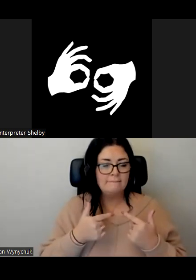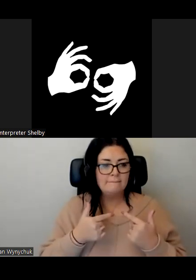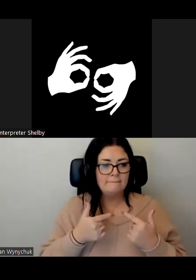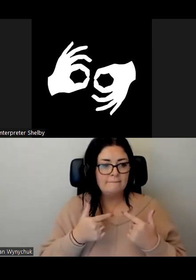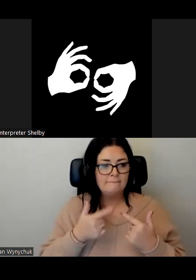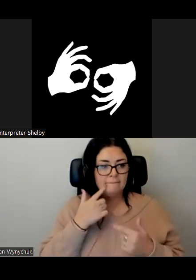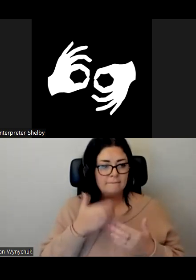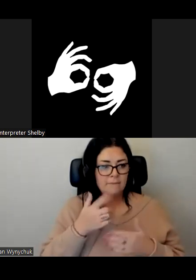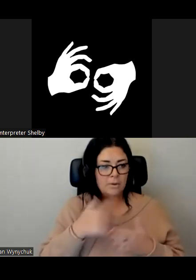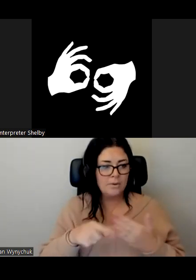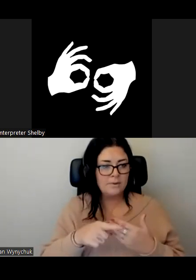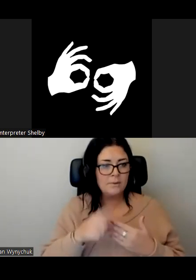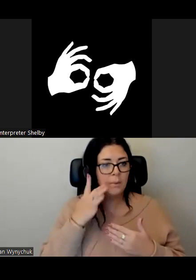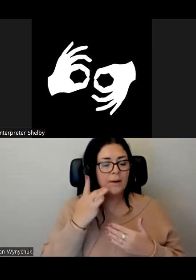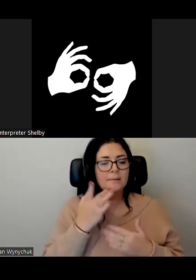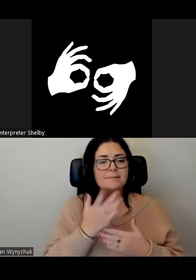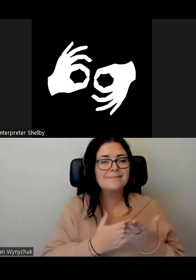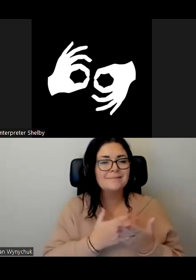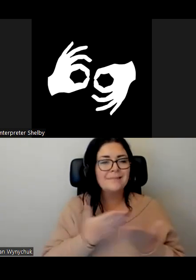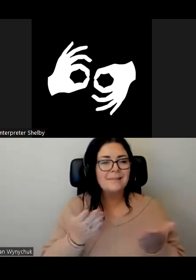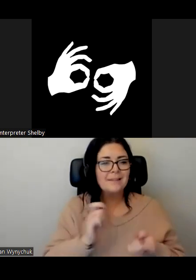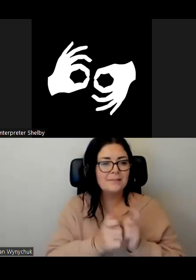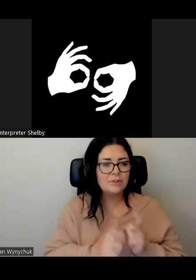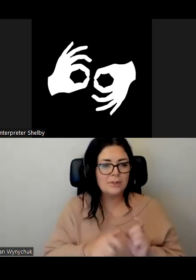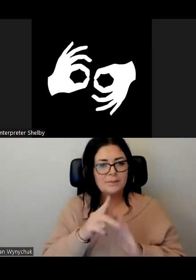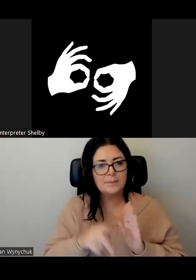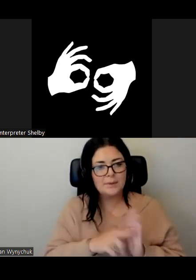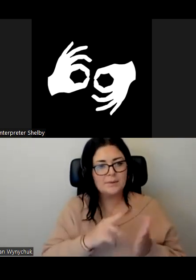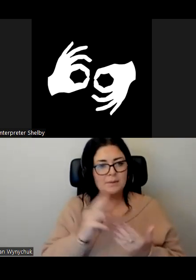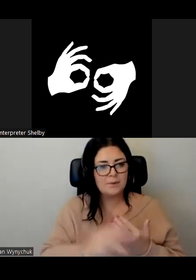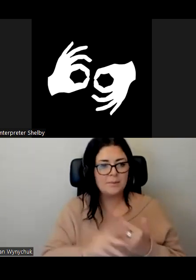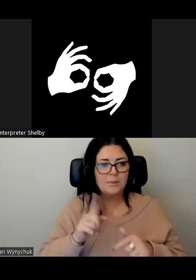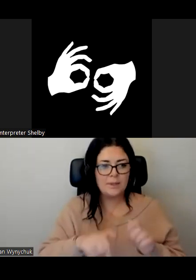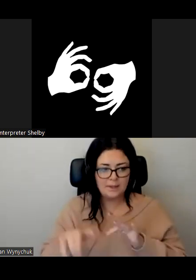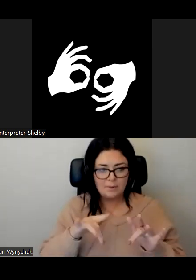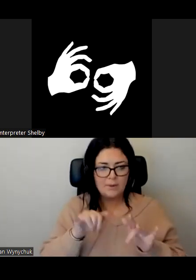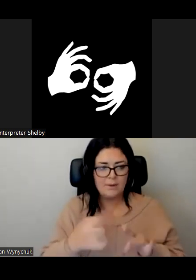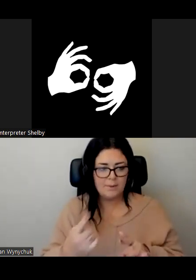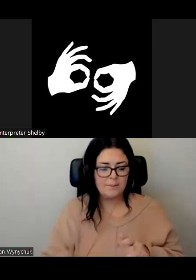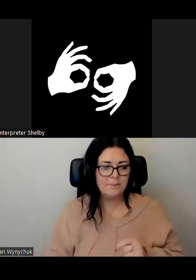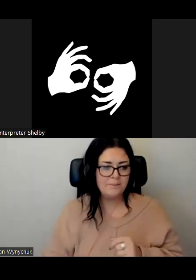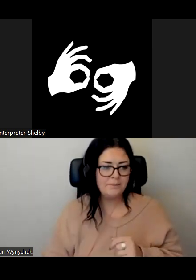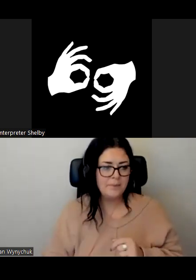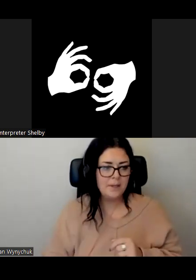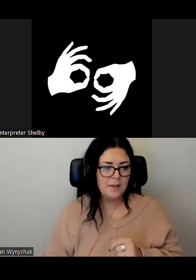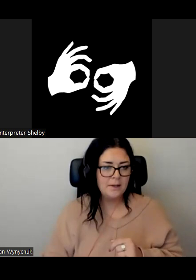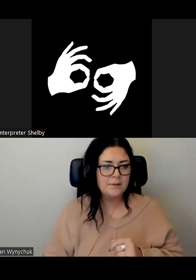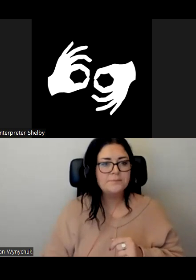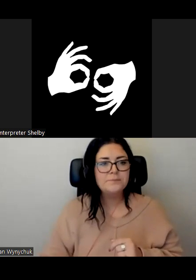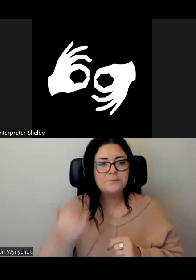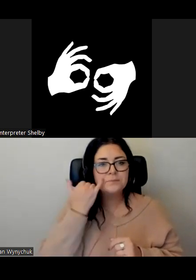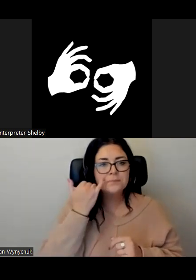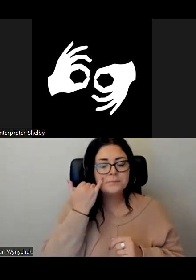okay? Because things change so often with different policies and programs, we cannot record that session. If you